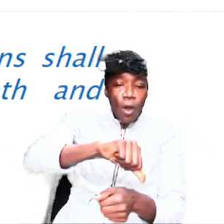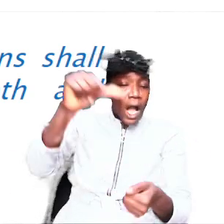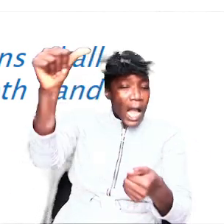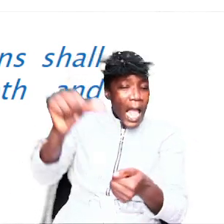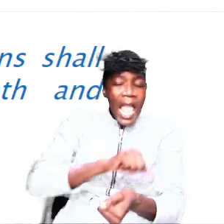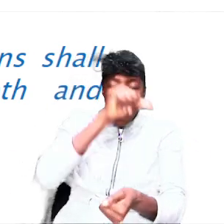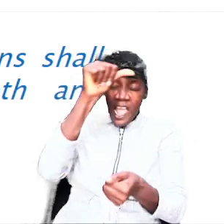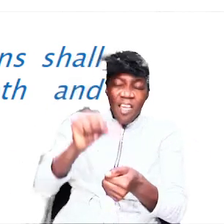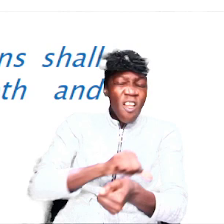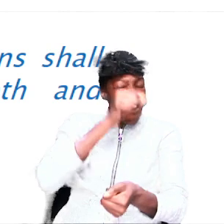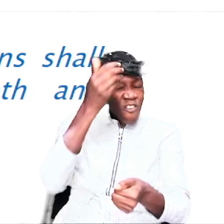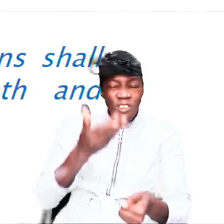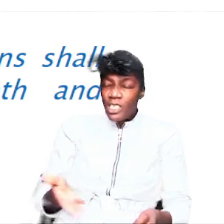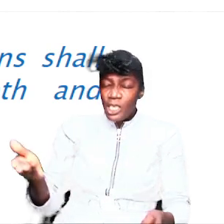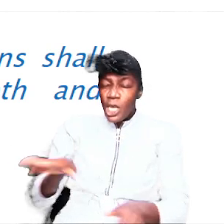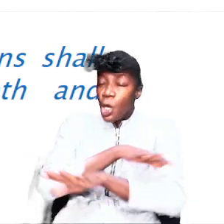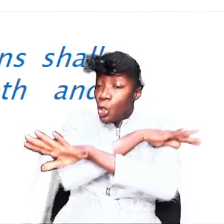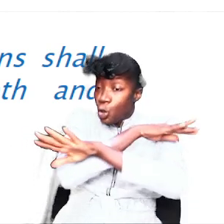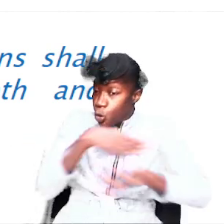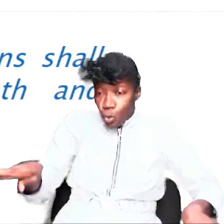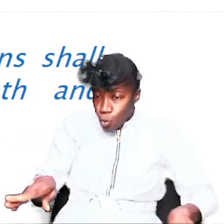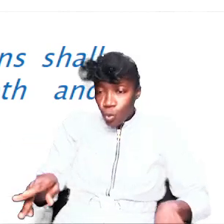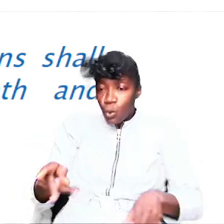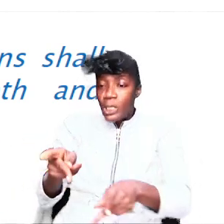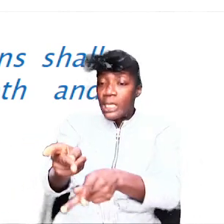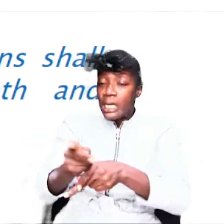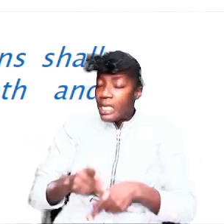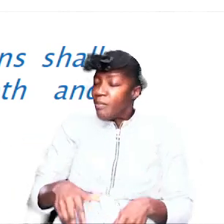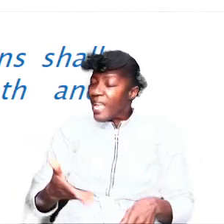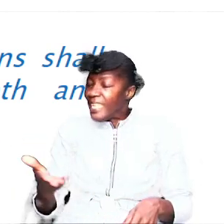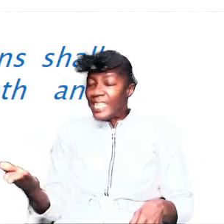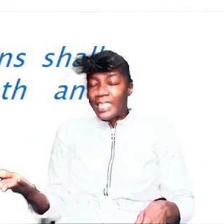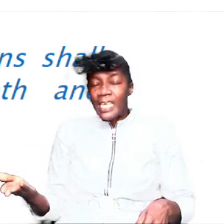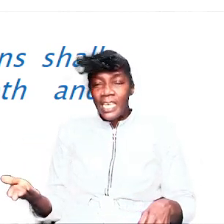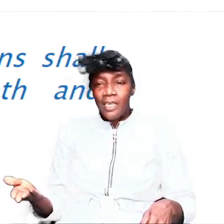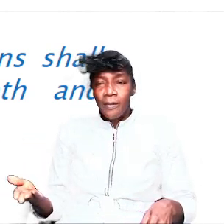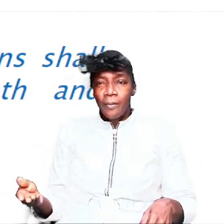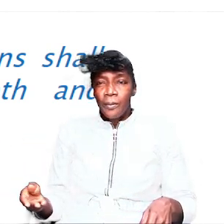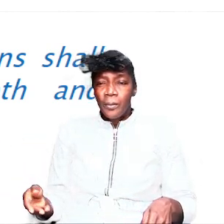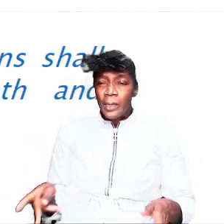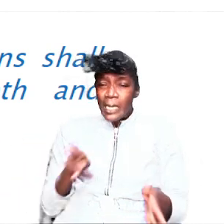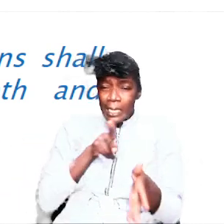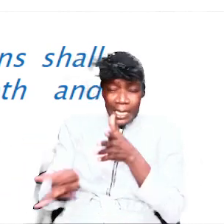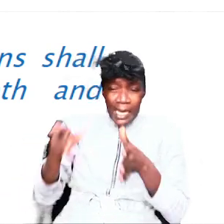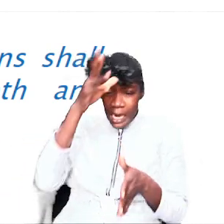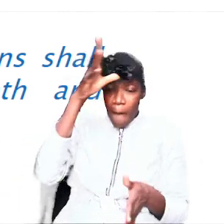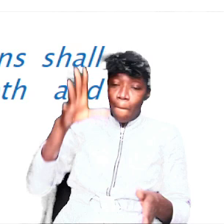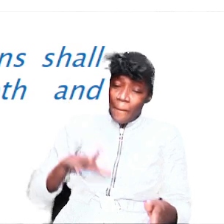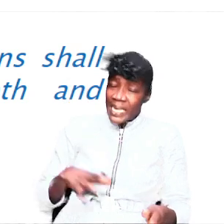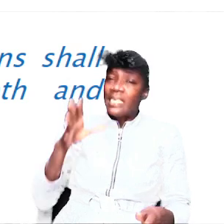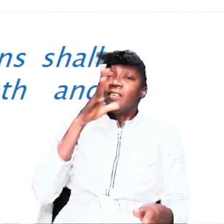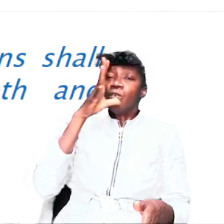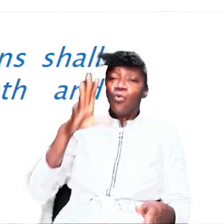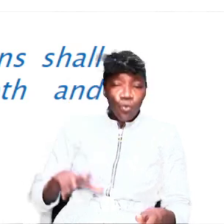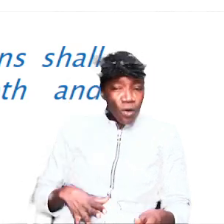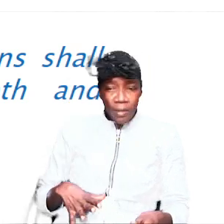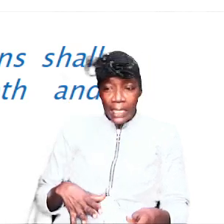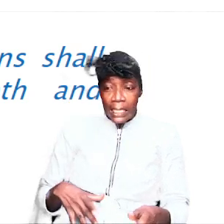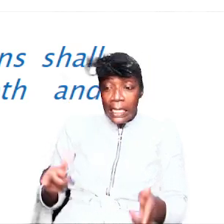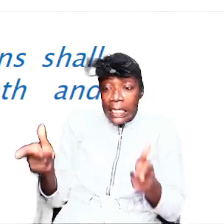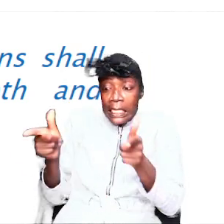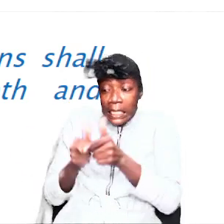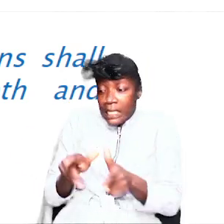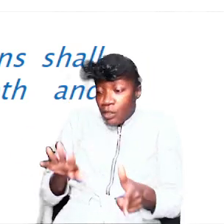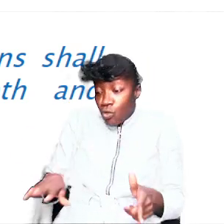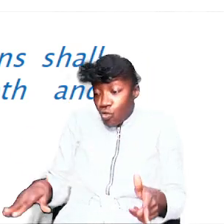have and spear them not. But slay about men, women, infant